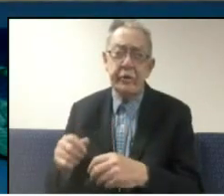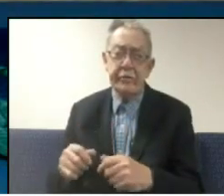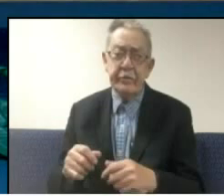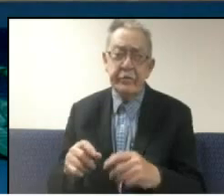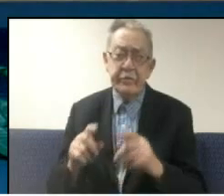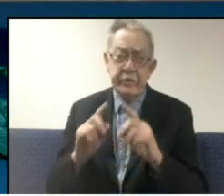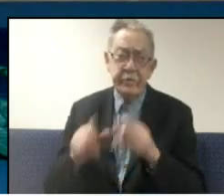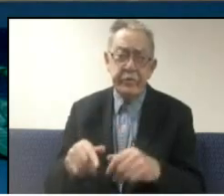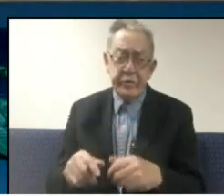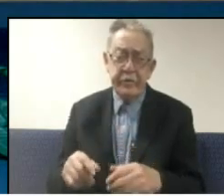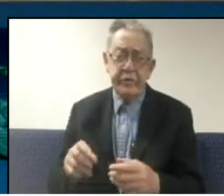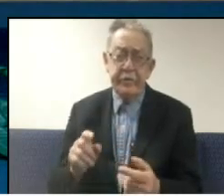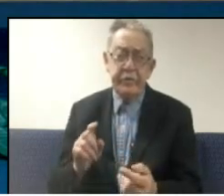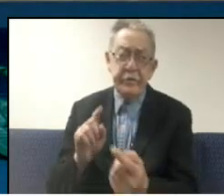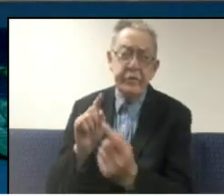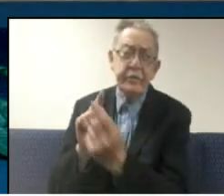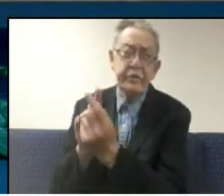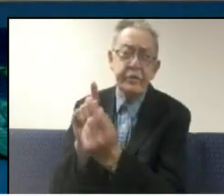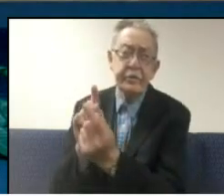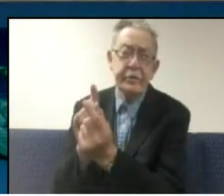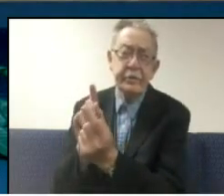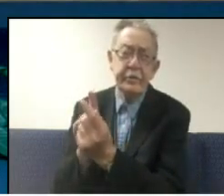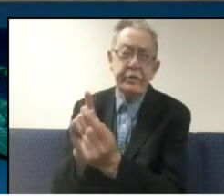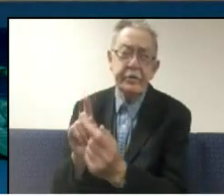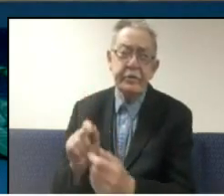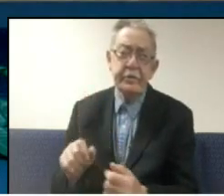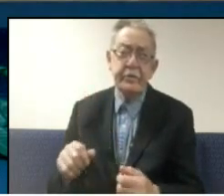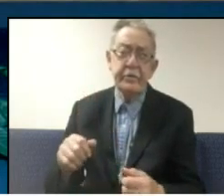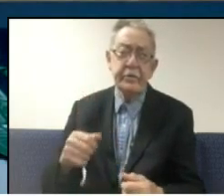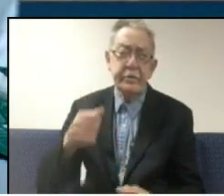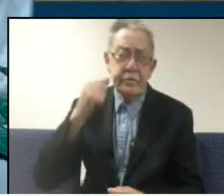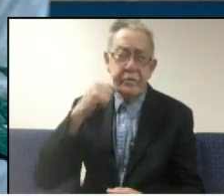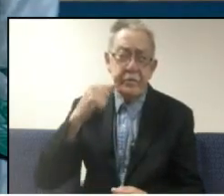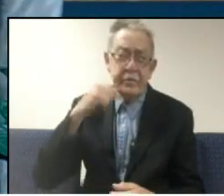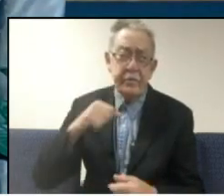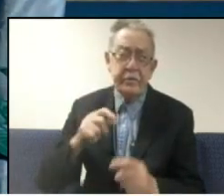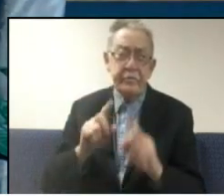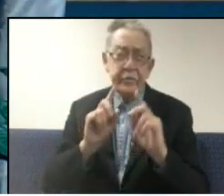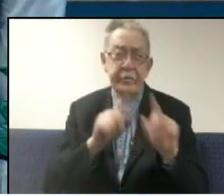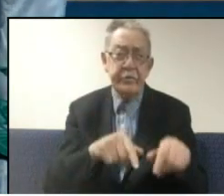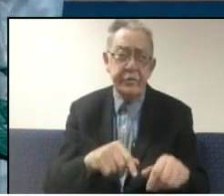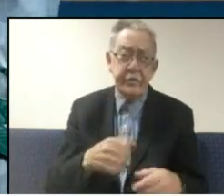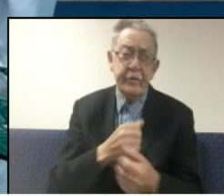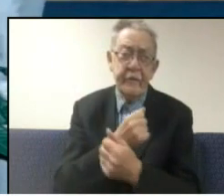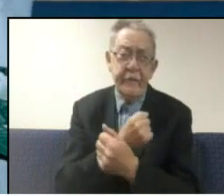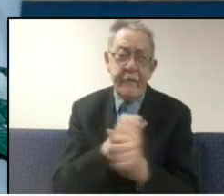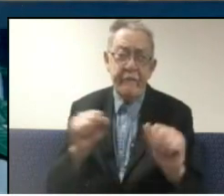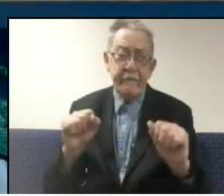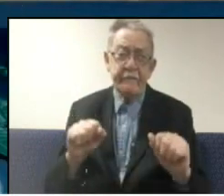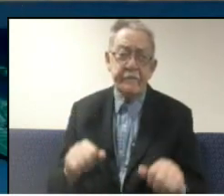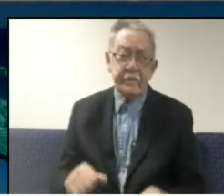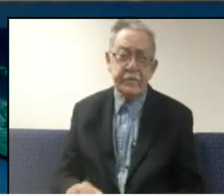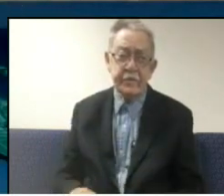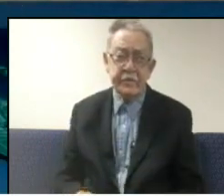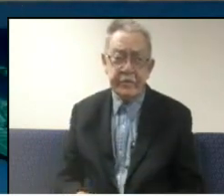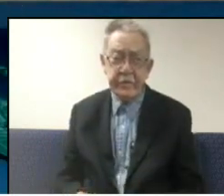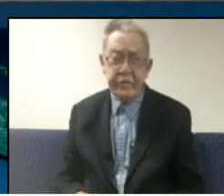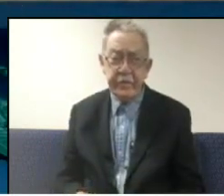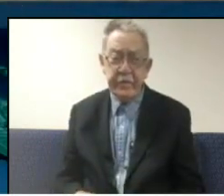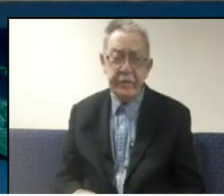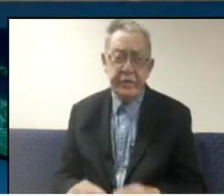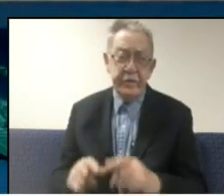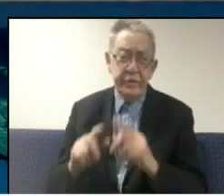was going. And it was there that I was saved. That was kind of the extent of it, I thought. So I went on to college